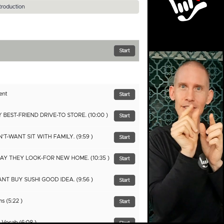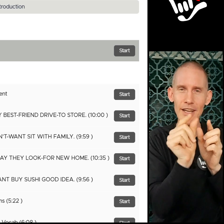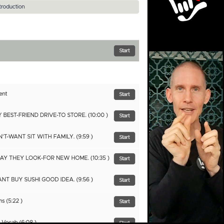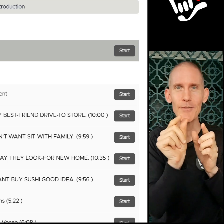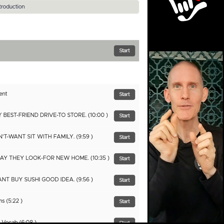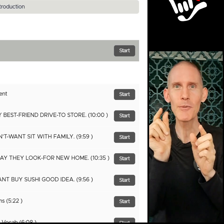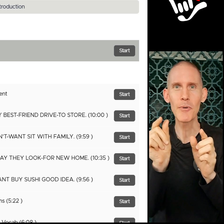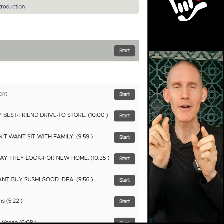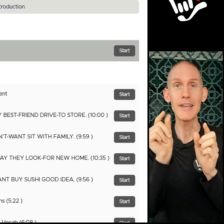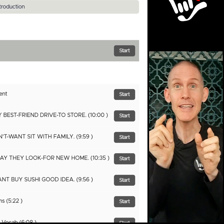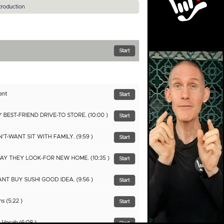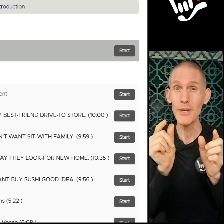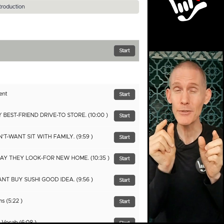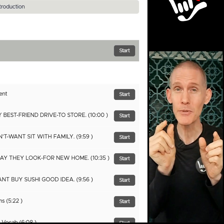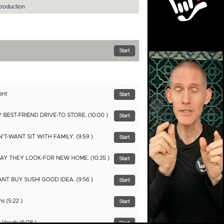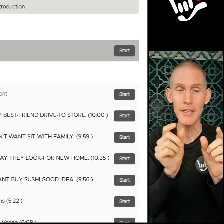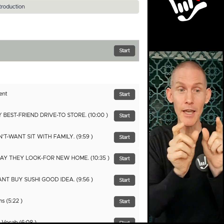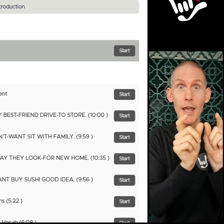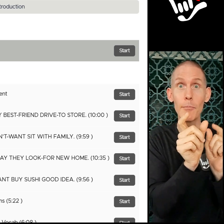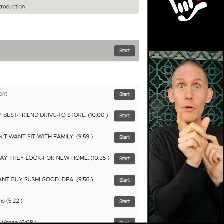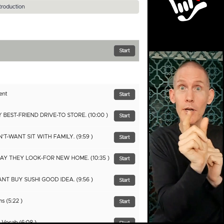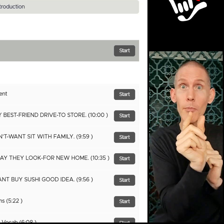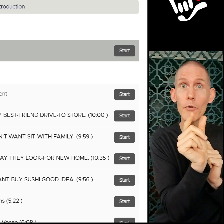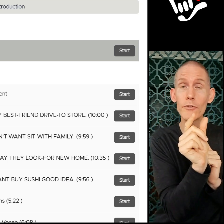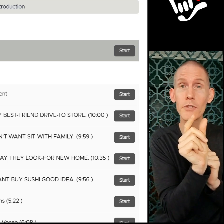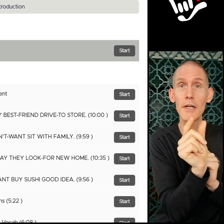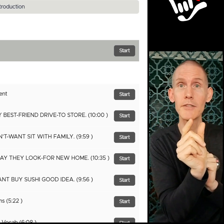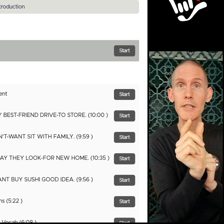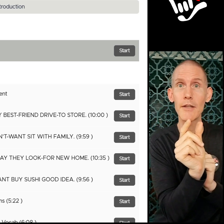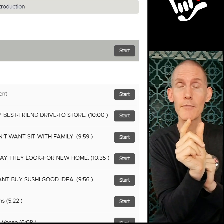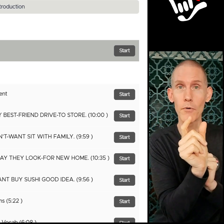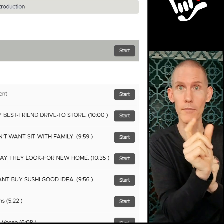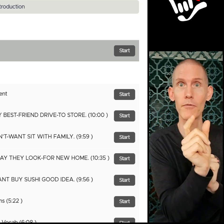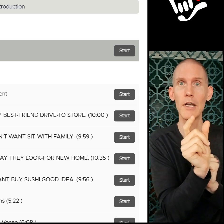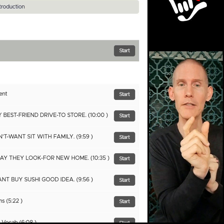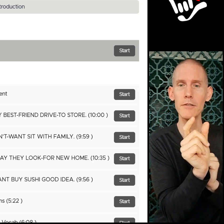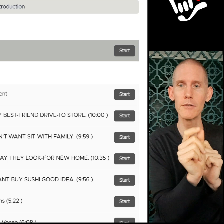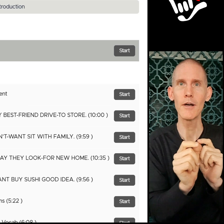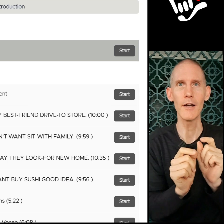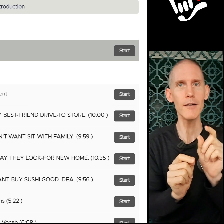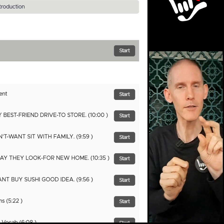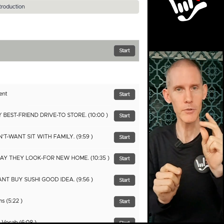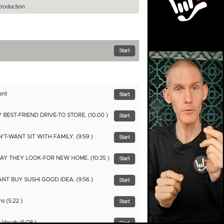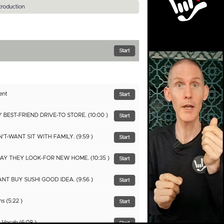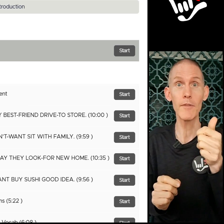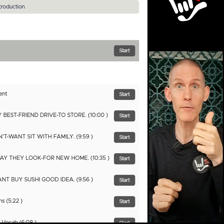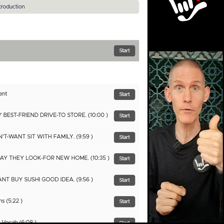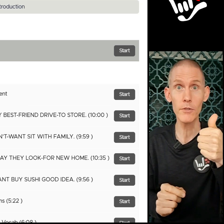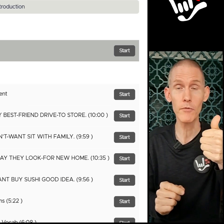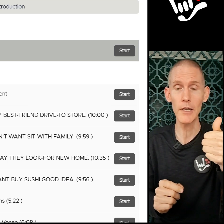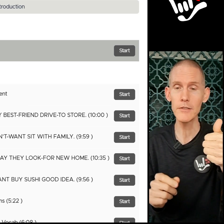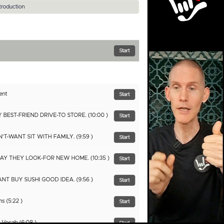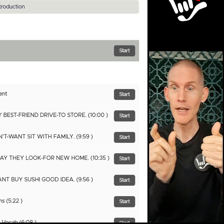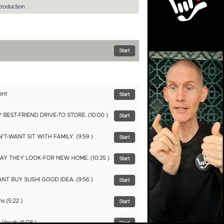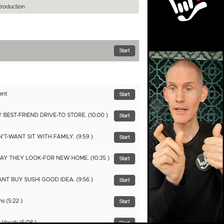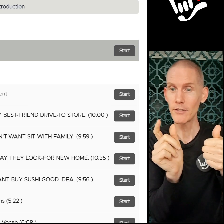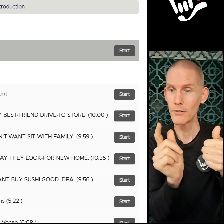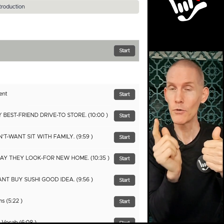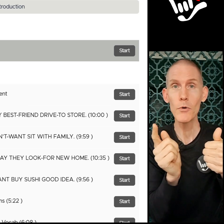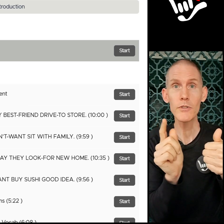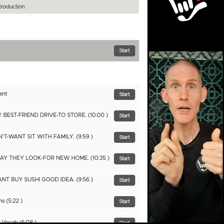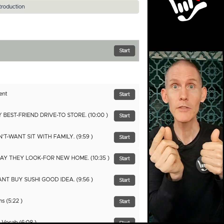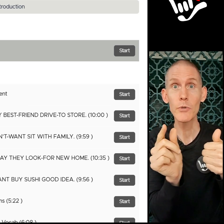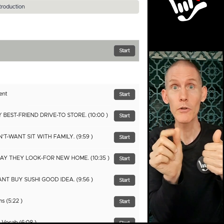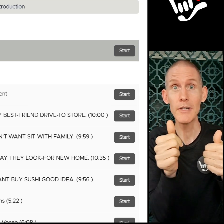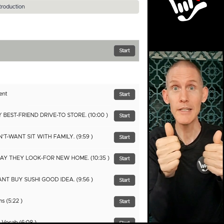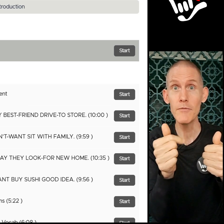learn each individual part individually and put a couple of those signs together for a phrase. So we have that first phrase. Take